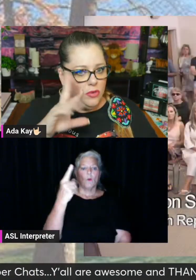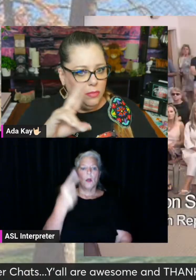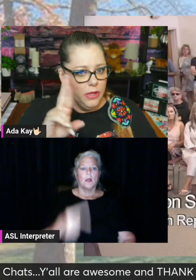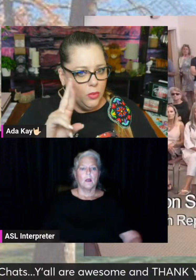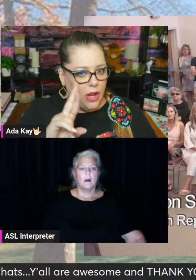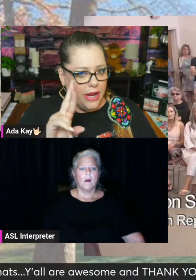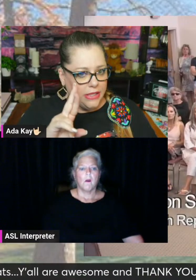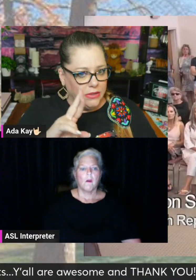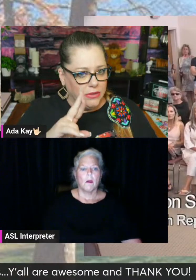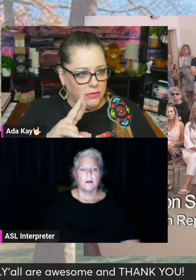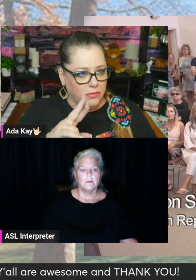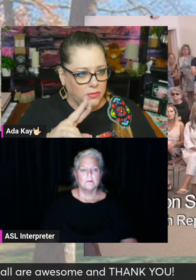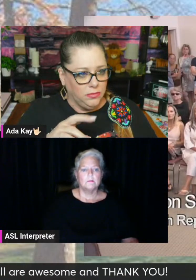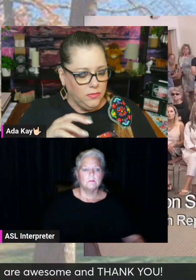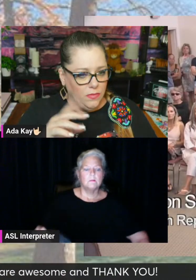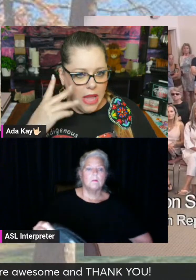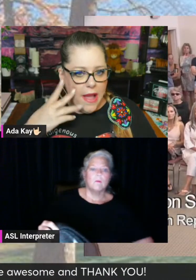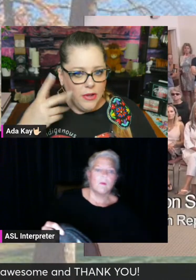So, Ms. Smith?